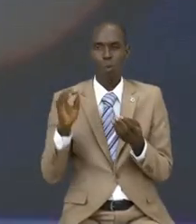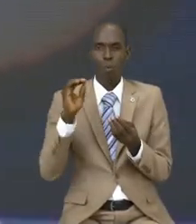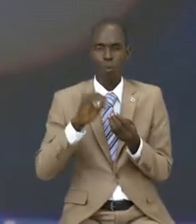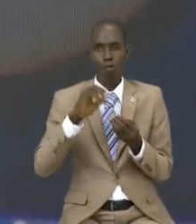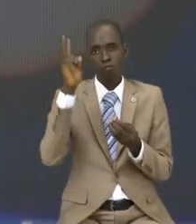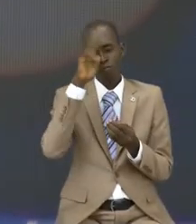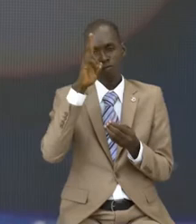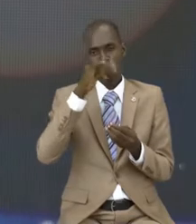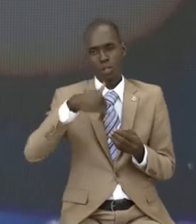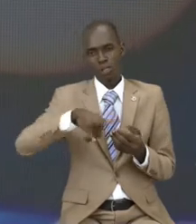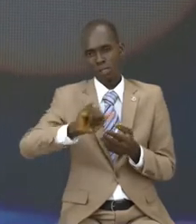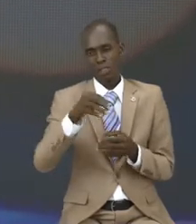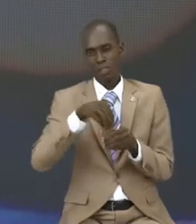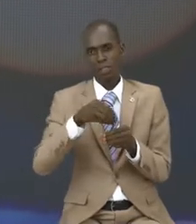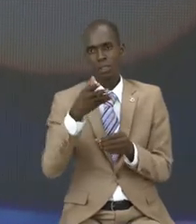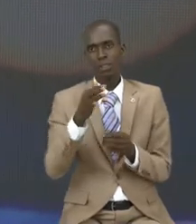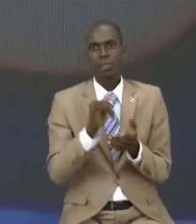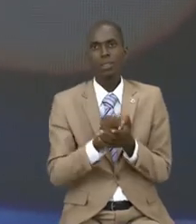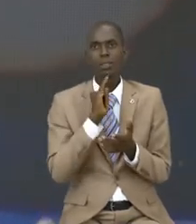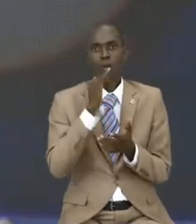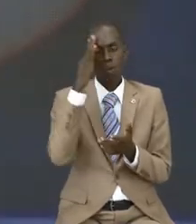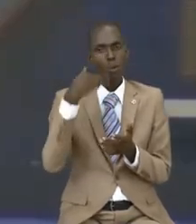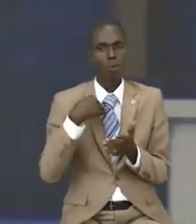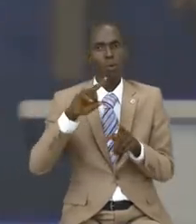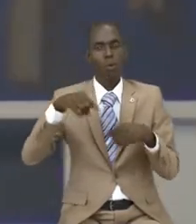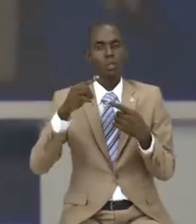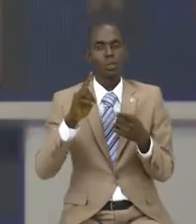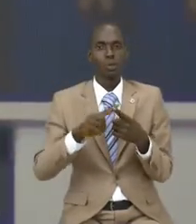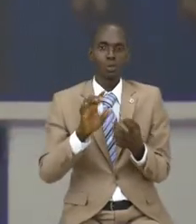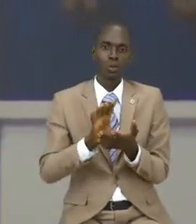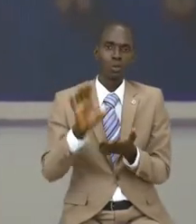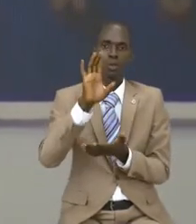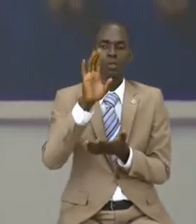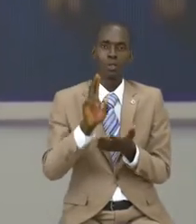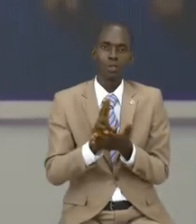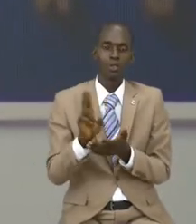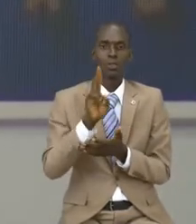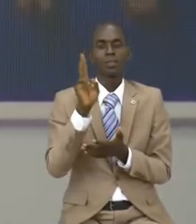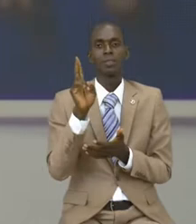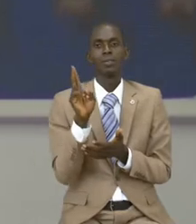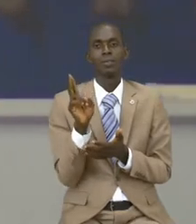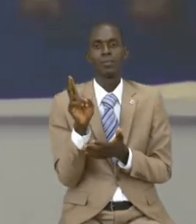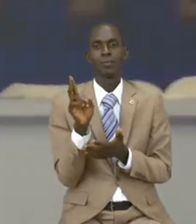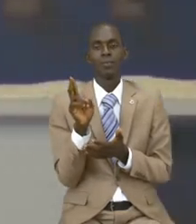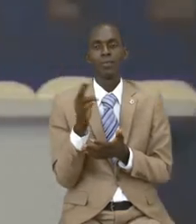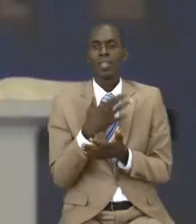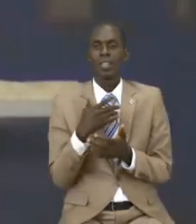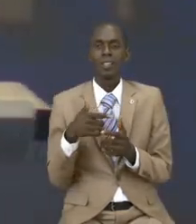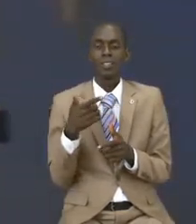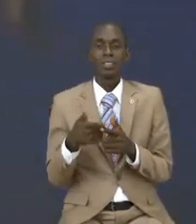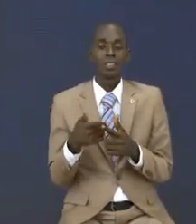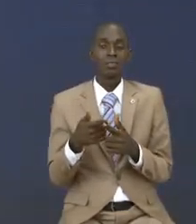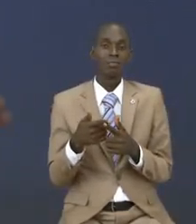there. That's why we went to college. That's why we went to university. And then over